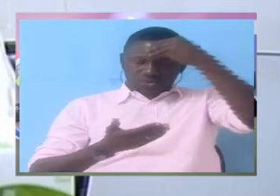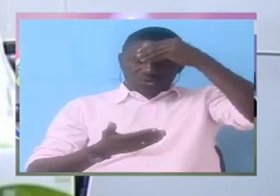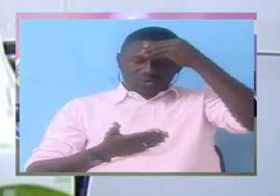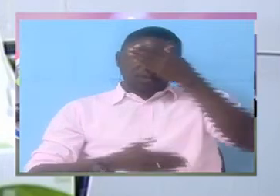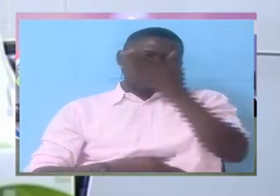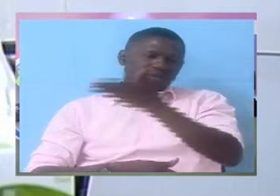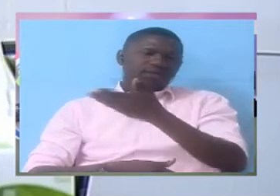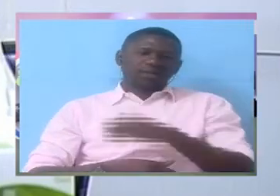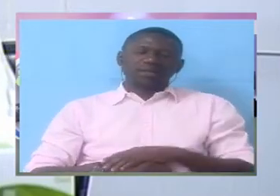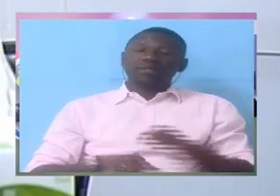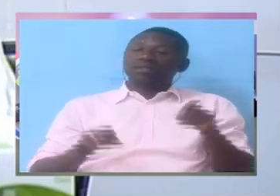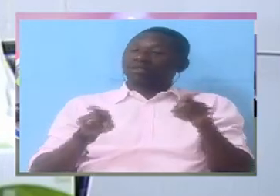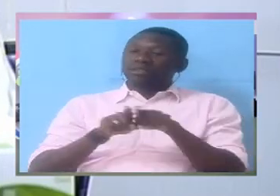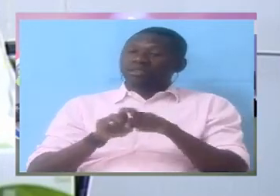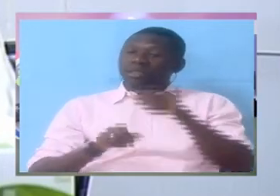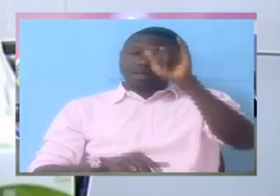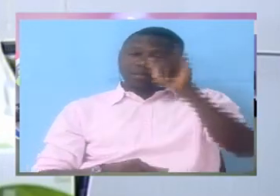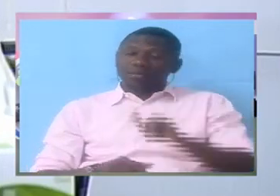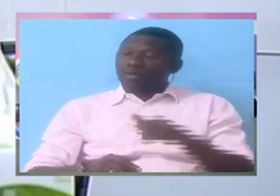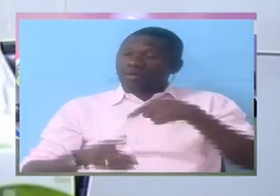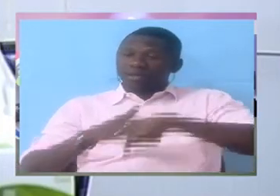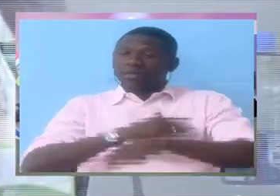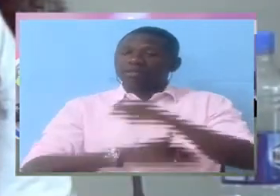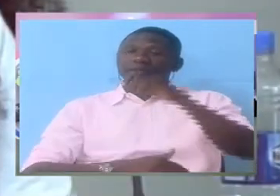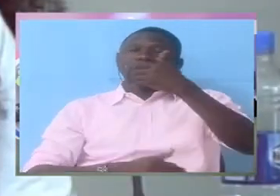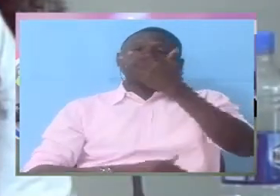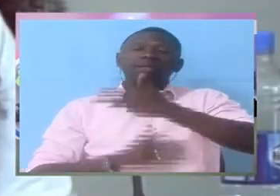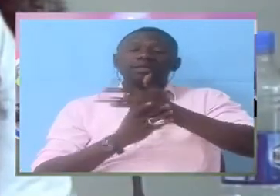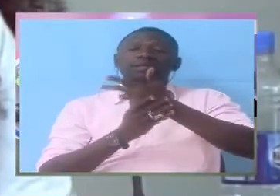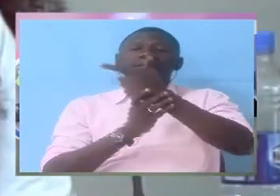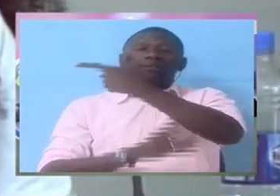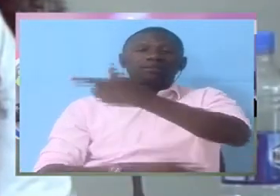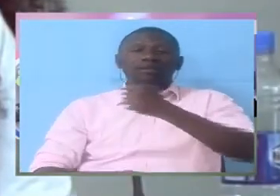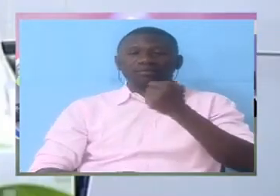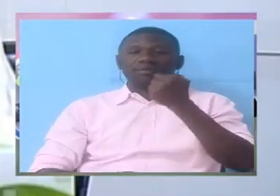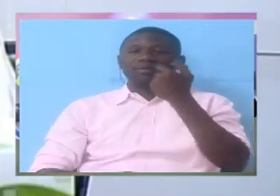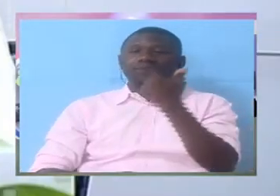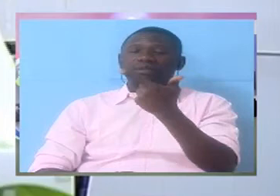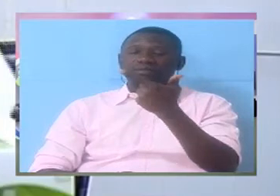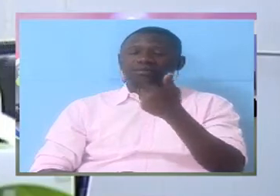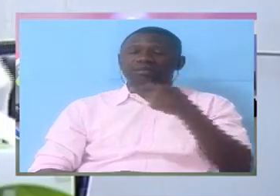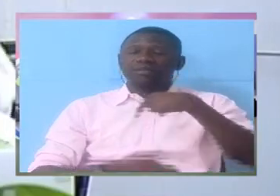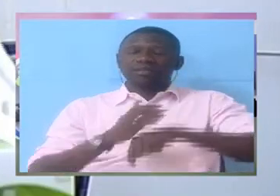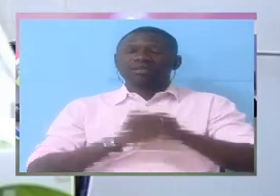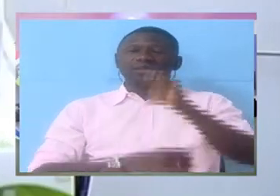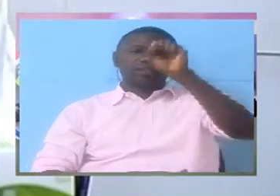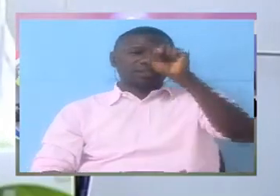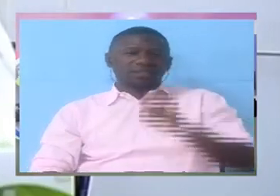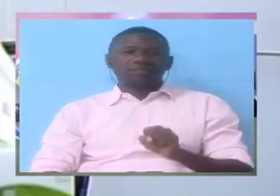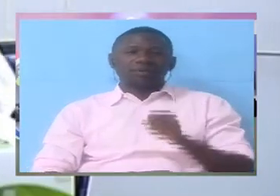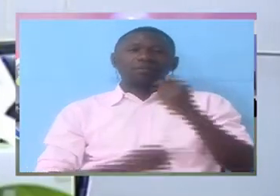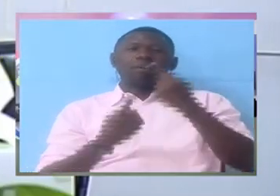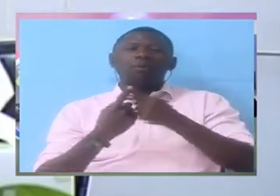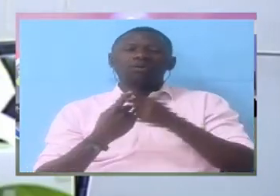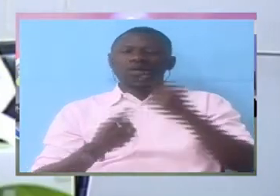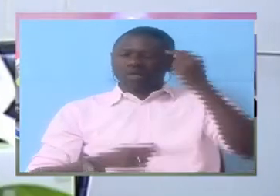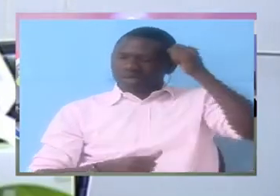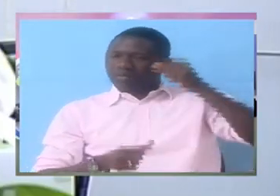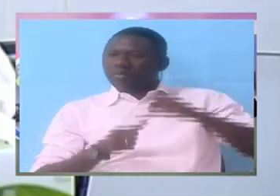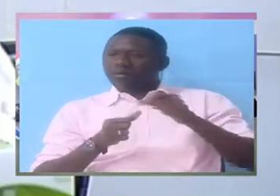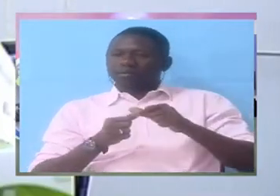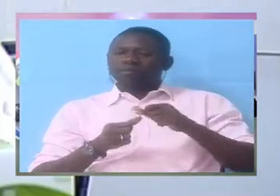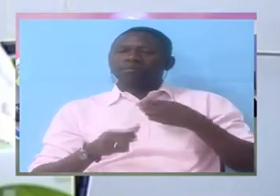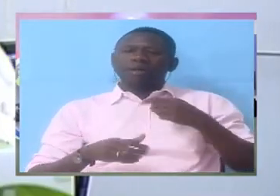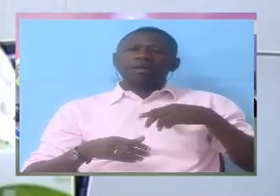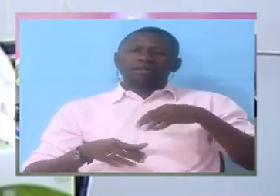year 1977. Ajo sankilun kuno 1977. In September, I remember. September hakilo bakang. I was employed